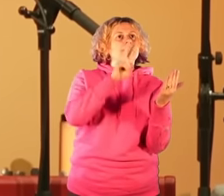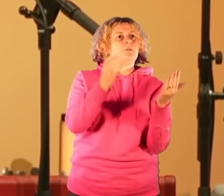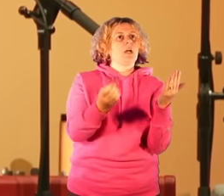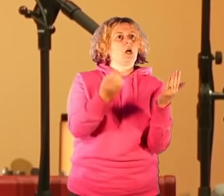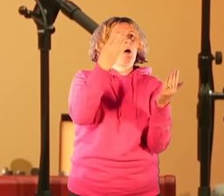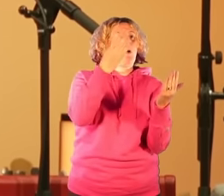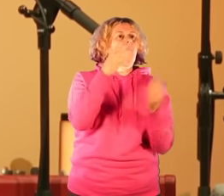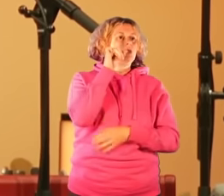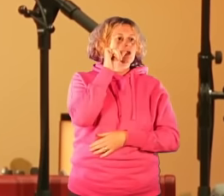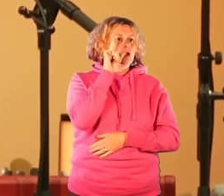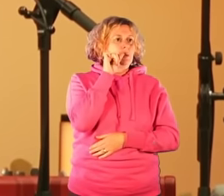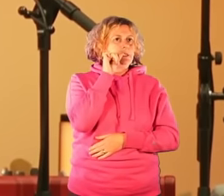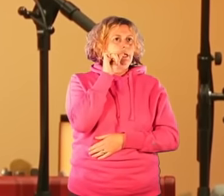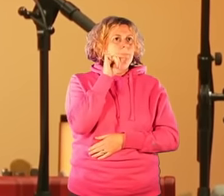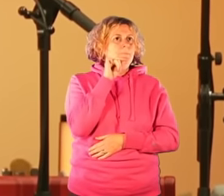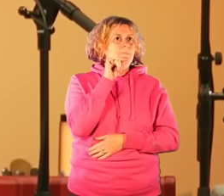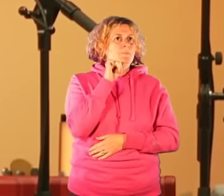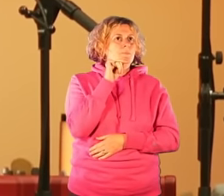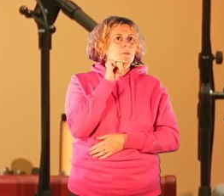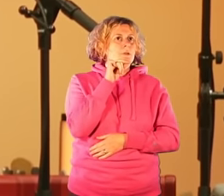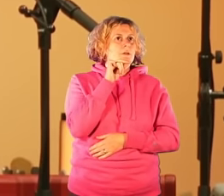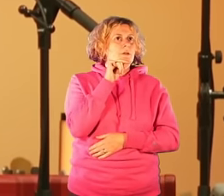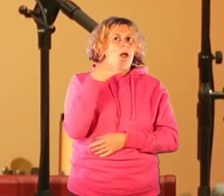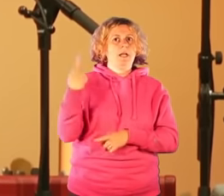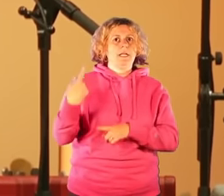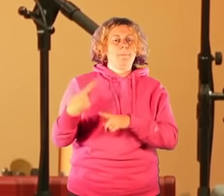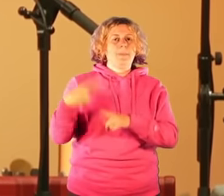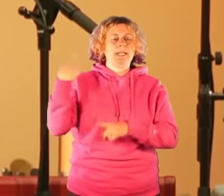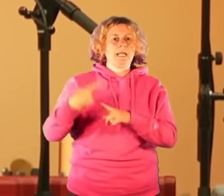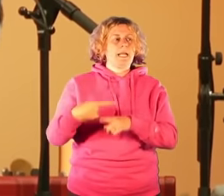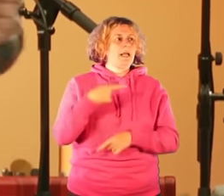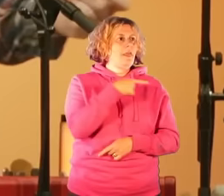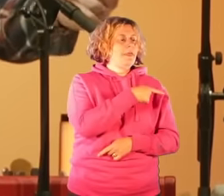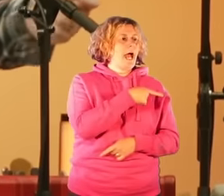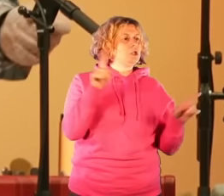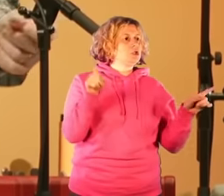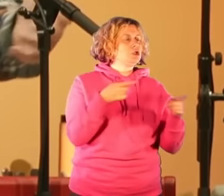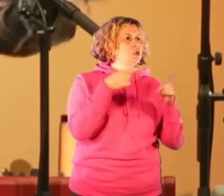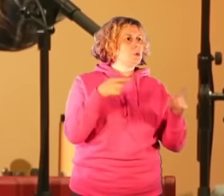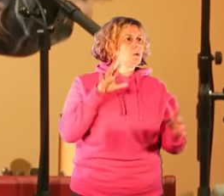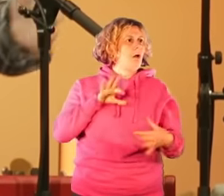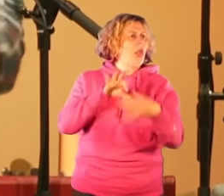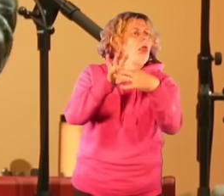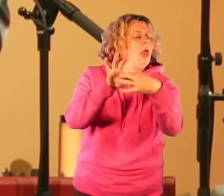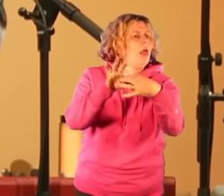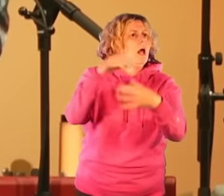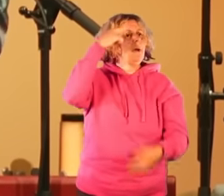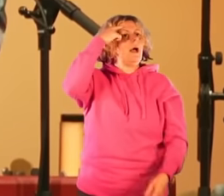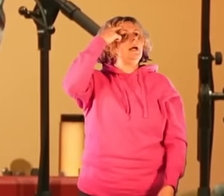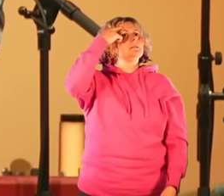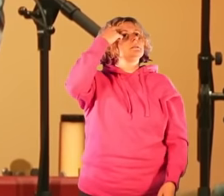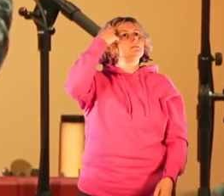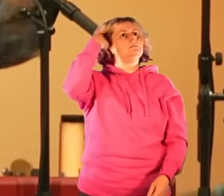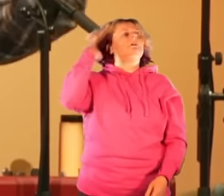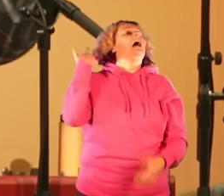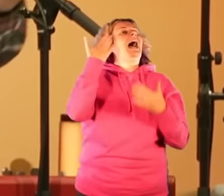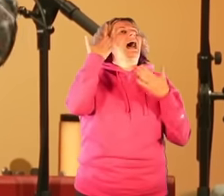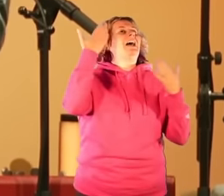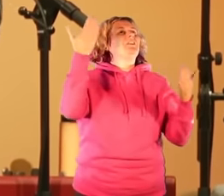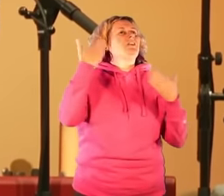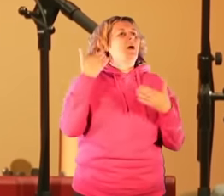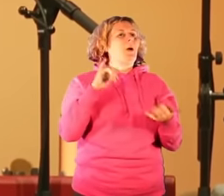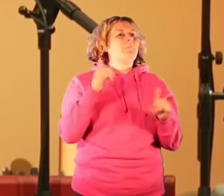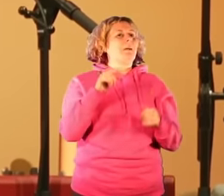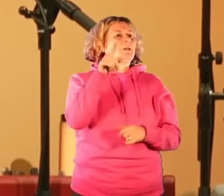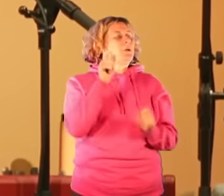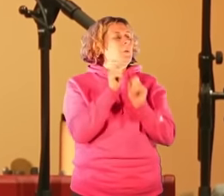on social media, and I just immediately had that tune in my head. Sometimes it happens like that. I don't know, maybe you wake up with melodies. Colin and I